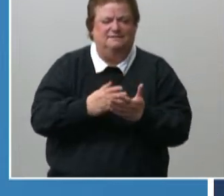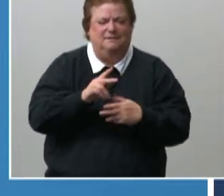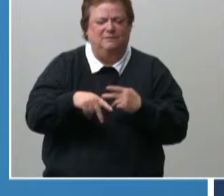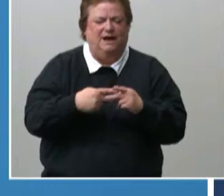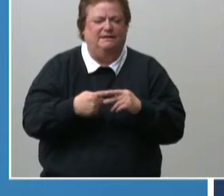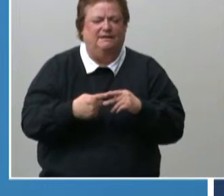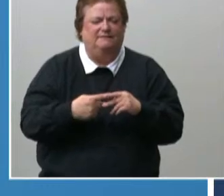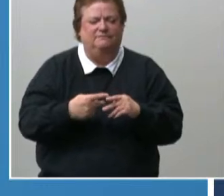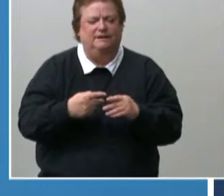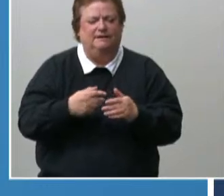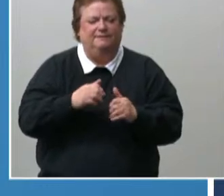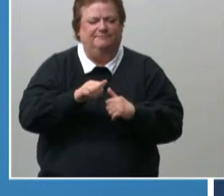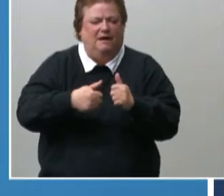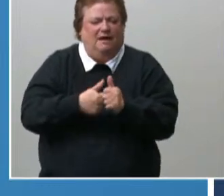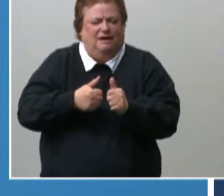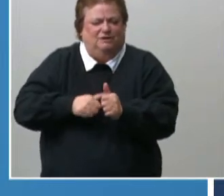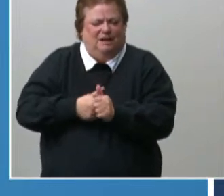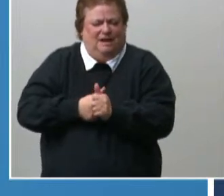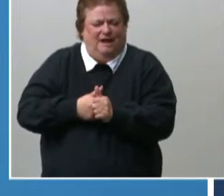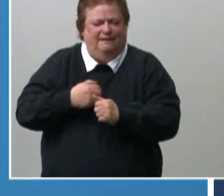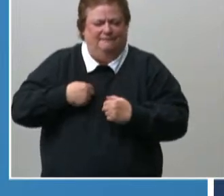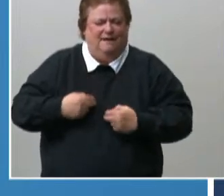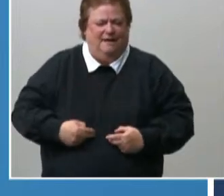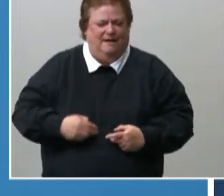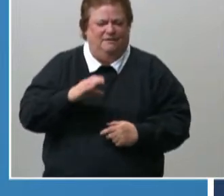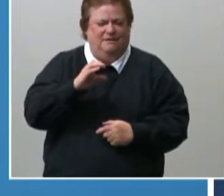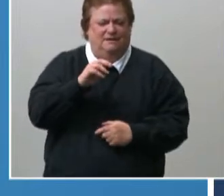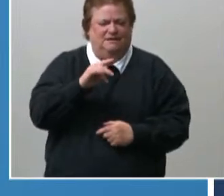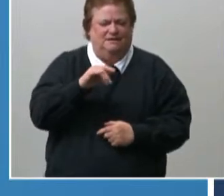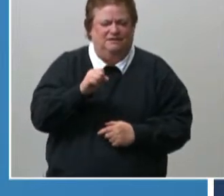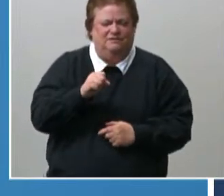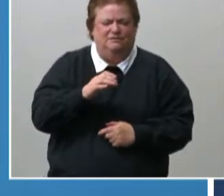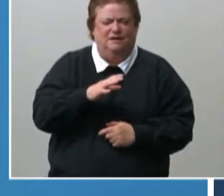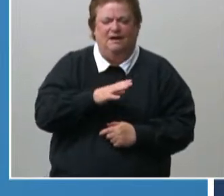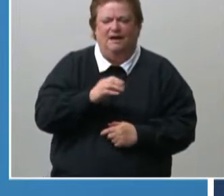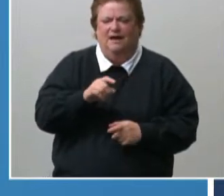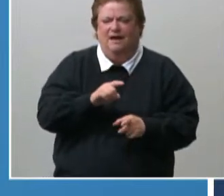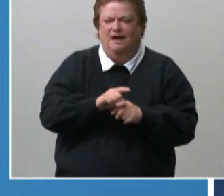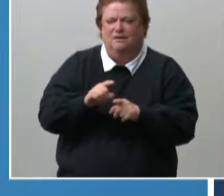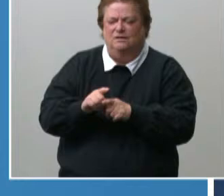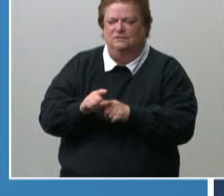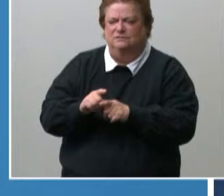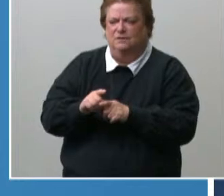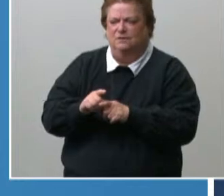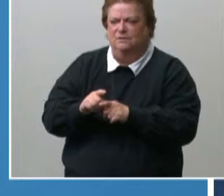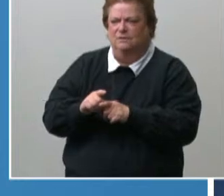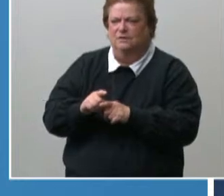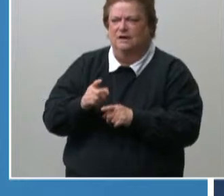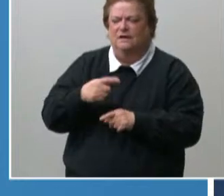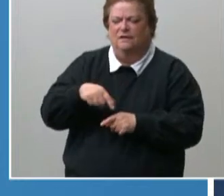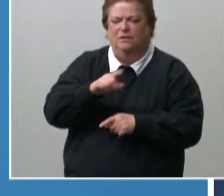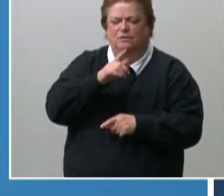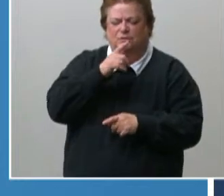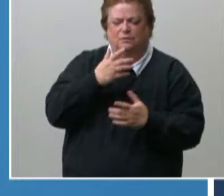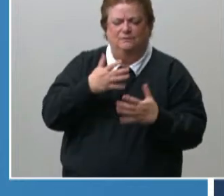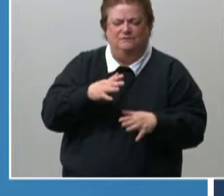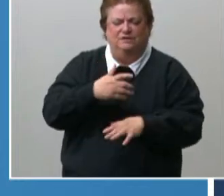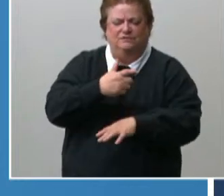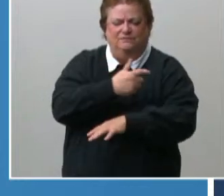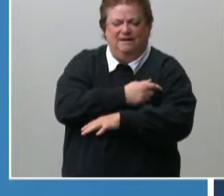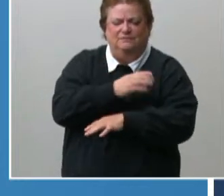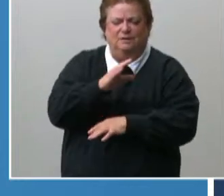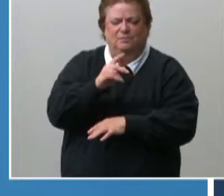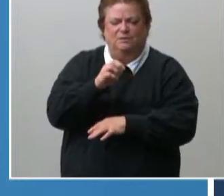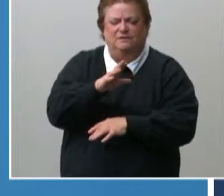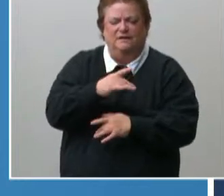serious underlying condition, as well as if you saw some of those younger ones that were vaccinated and